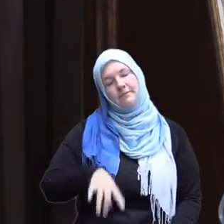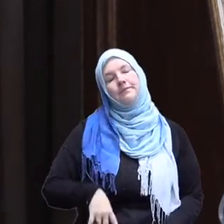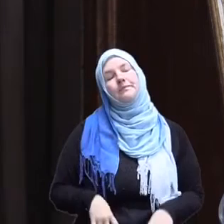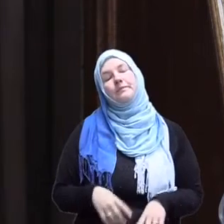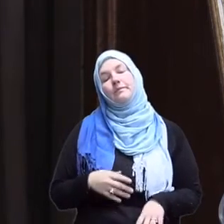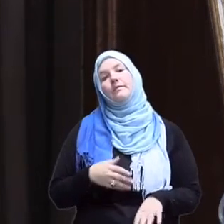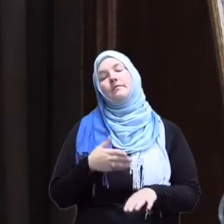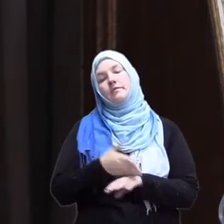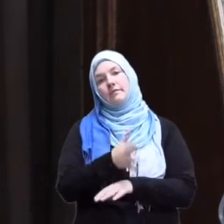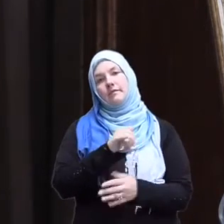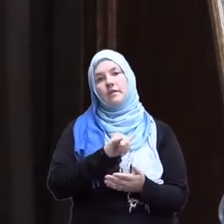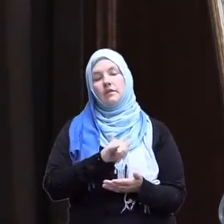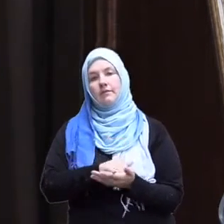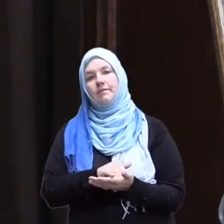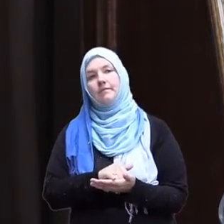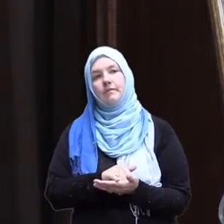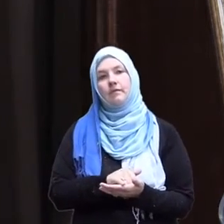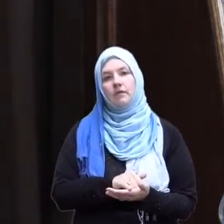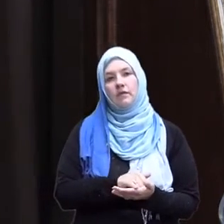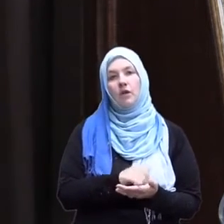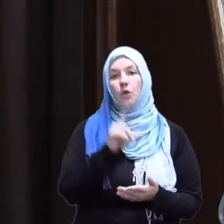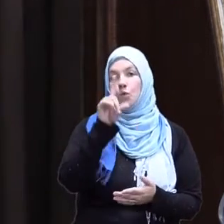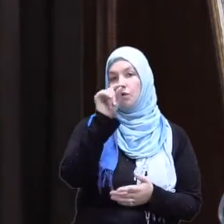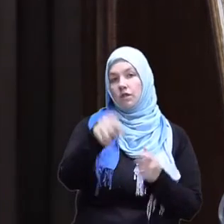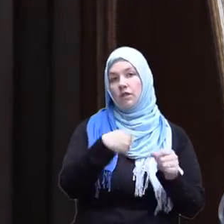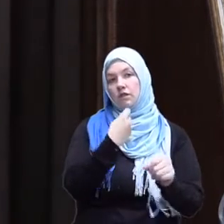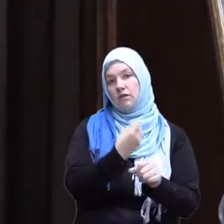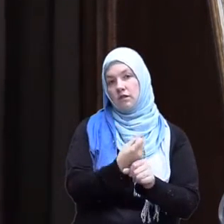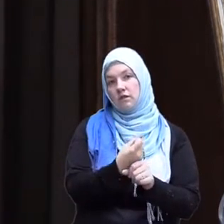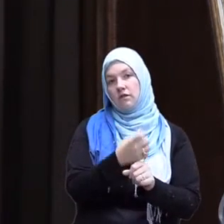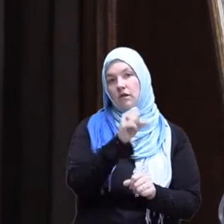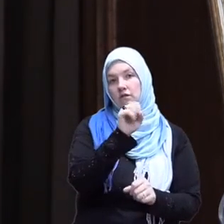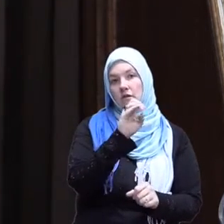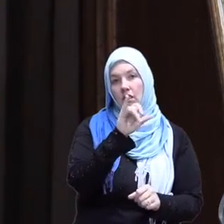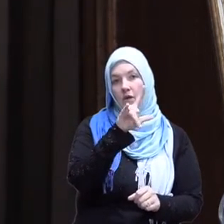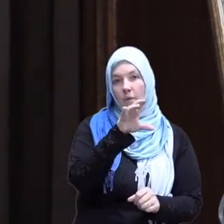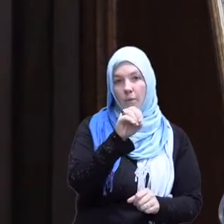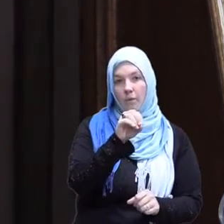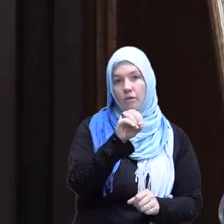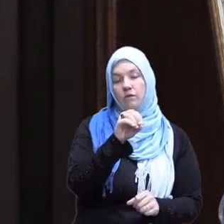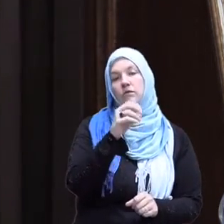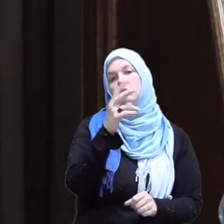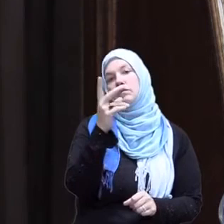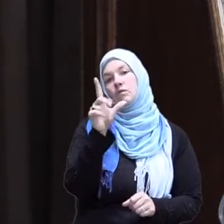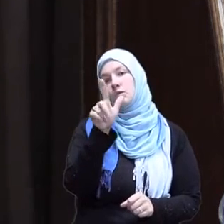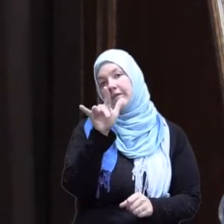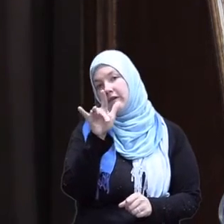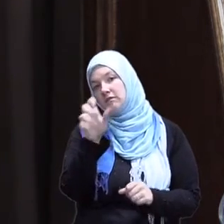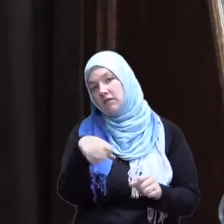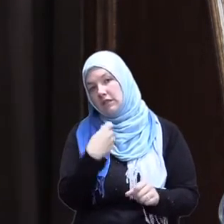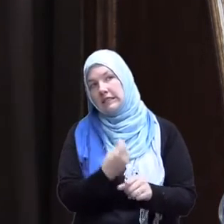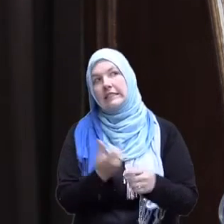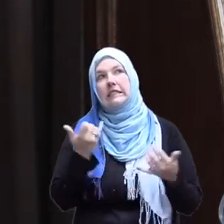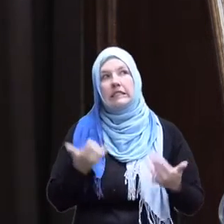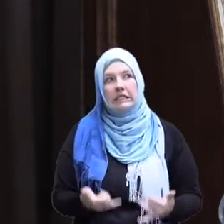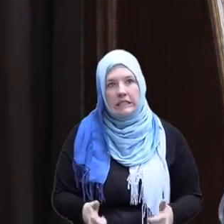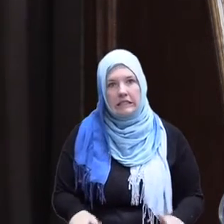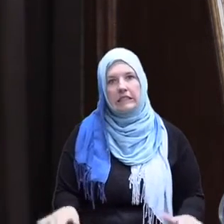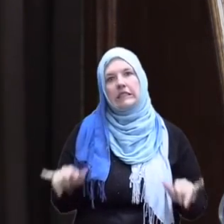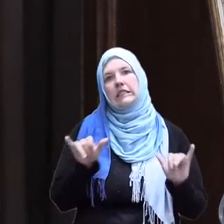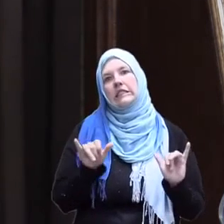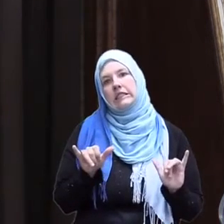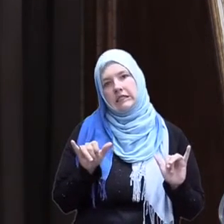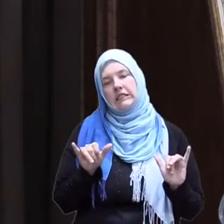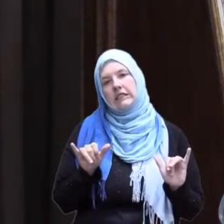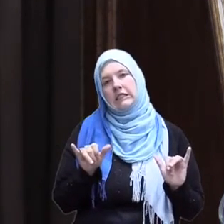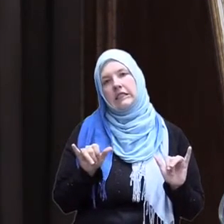And after that Oslo, 20 years after Oslo, 25 years after Oslo, you are still in one